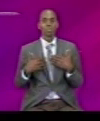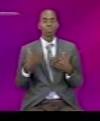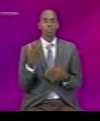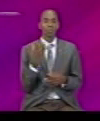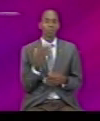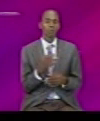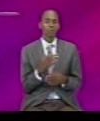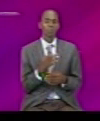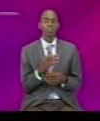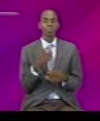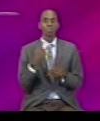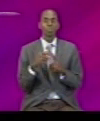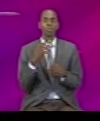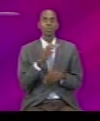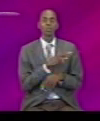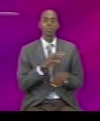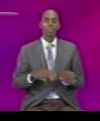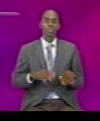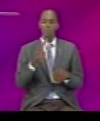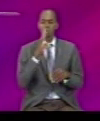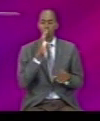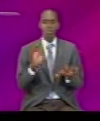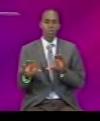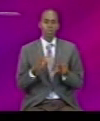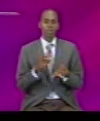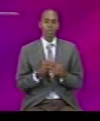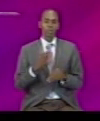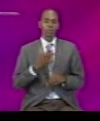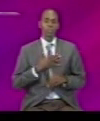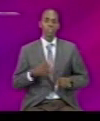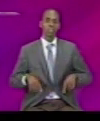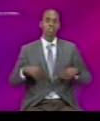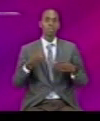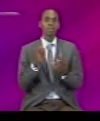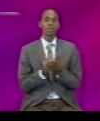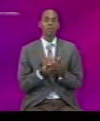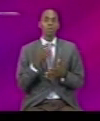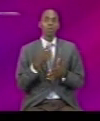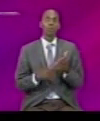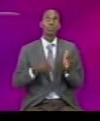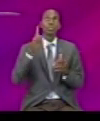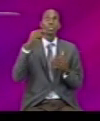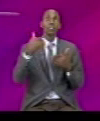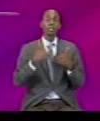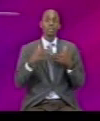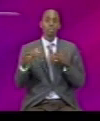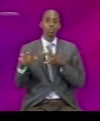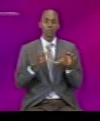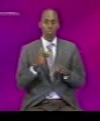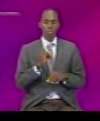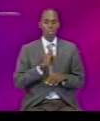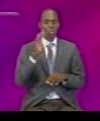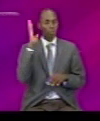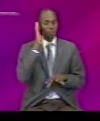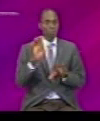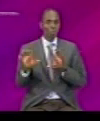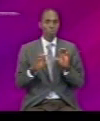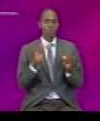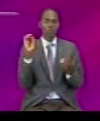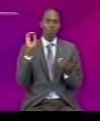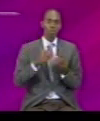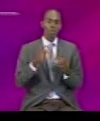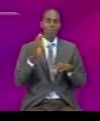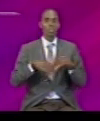Christ being fulfilled in my life. That what he has done I will do, and greater works than that I will do, you will